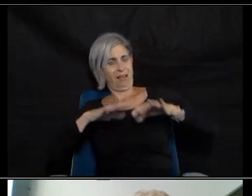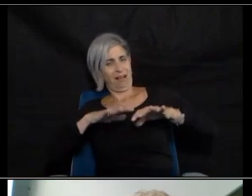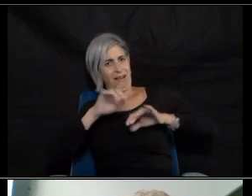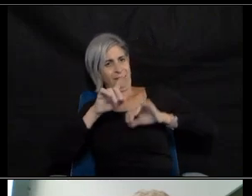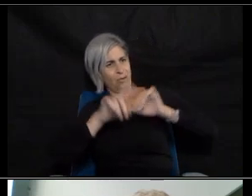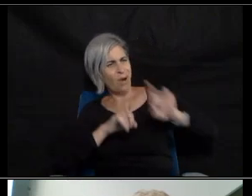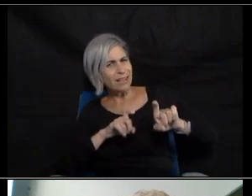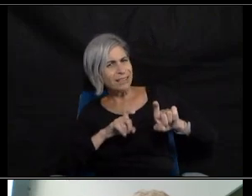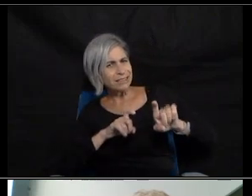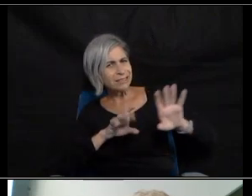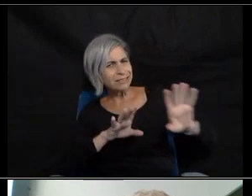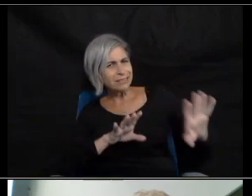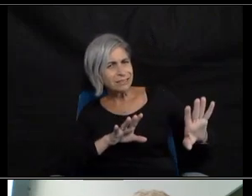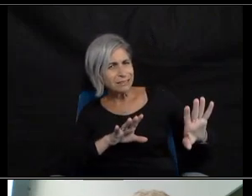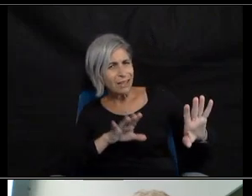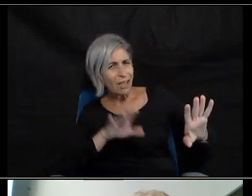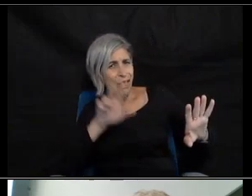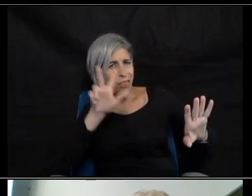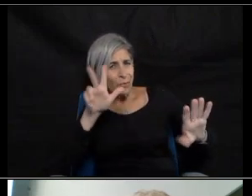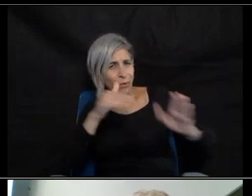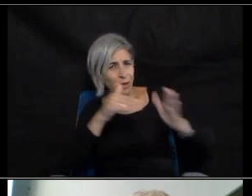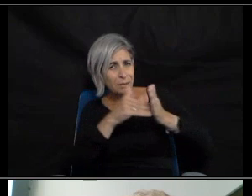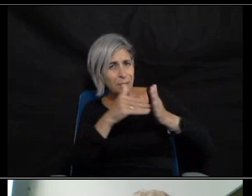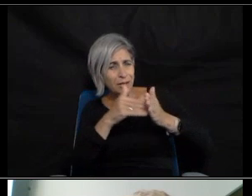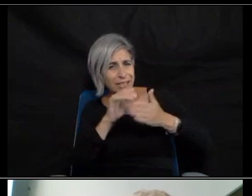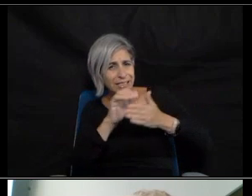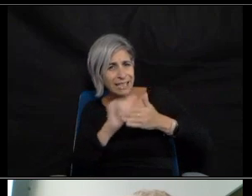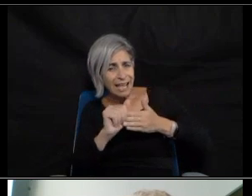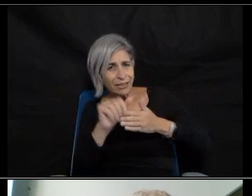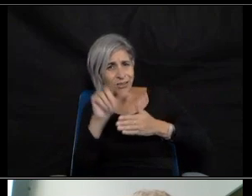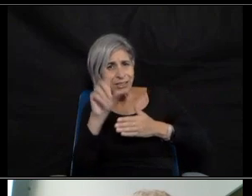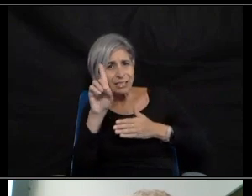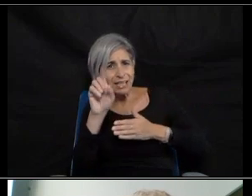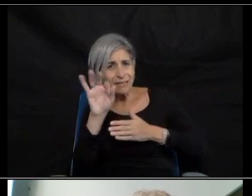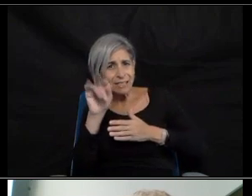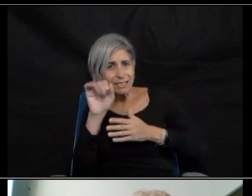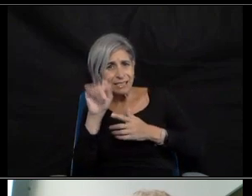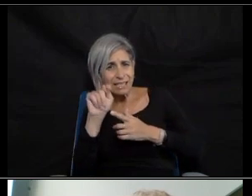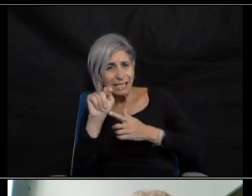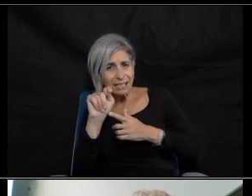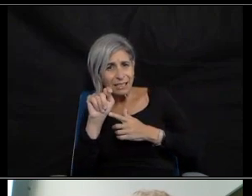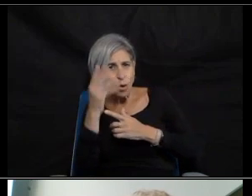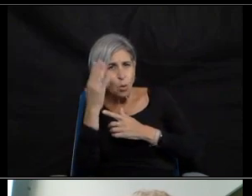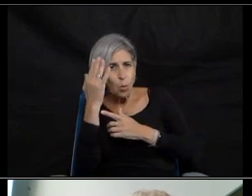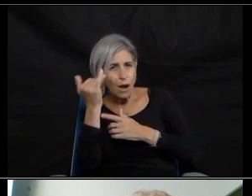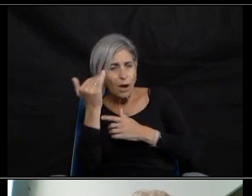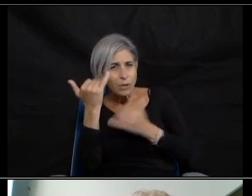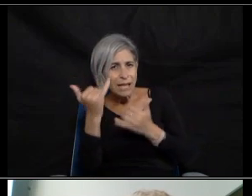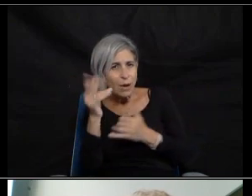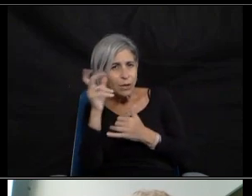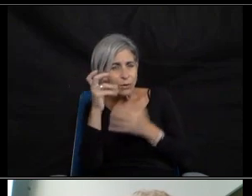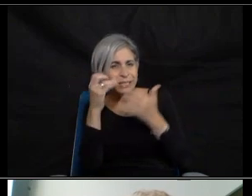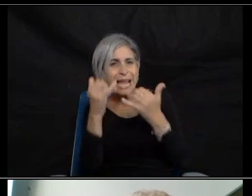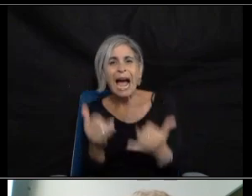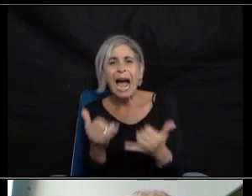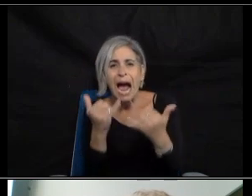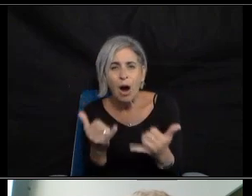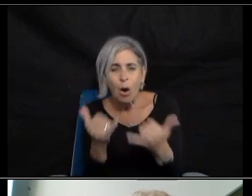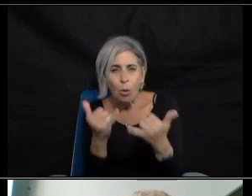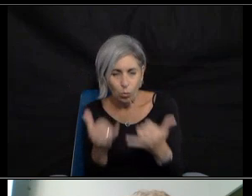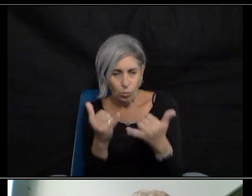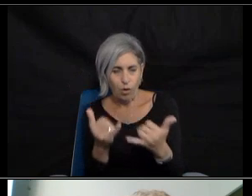okay, this $3 million shortfall or this deficit that we're seeing here, why are we just now hearing about it now? Why are we